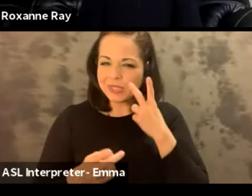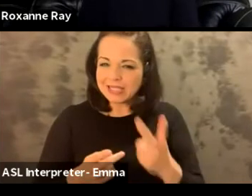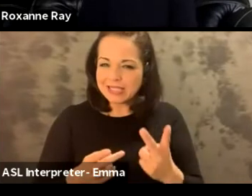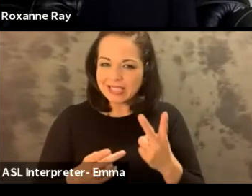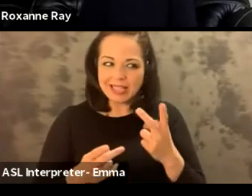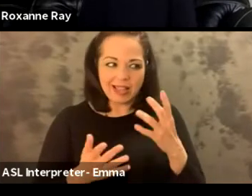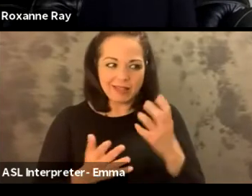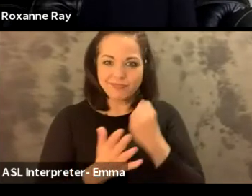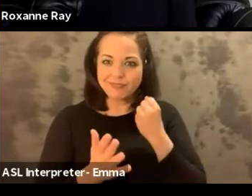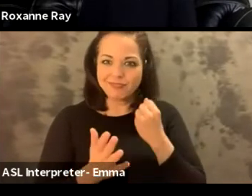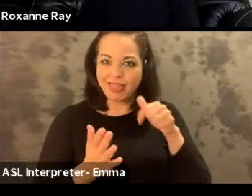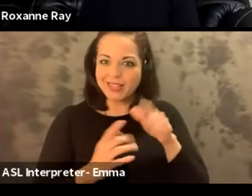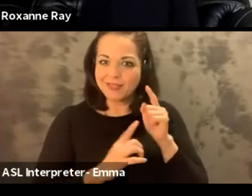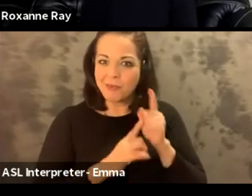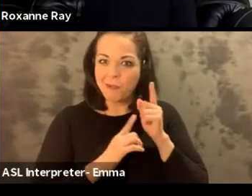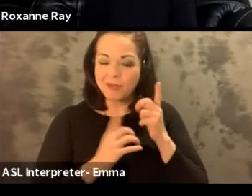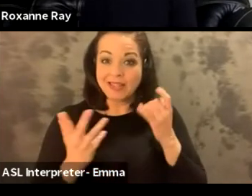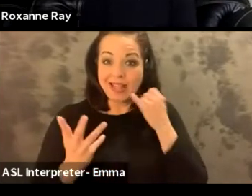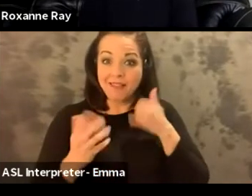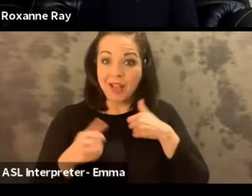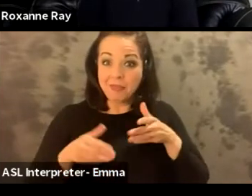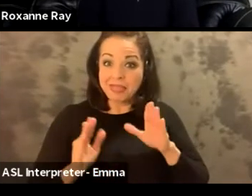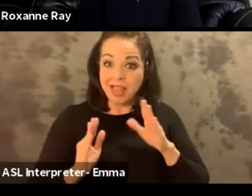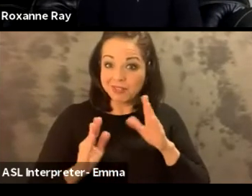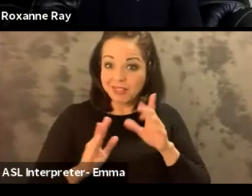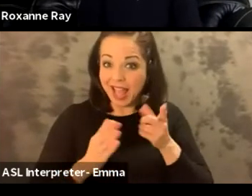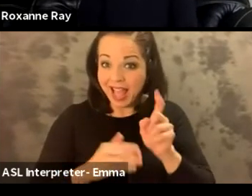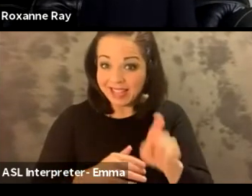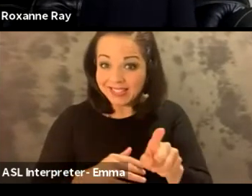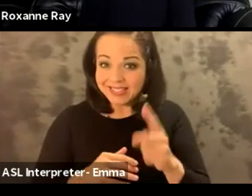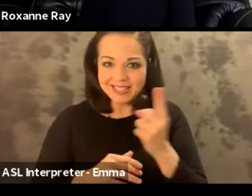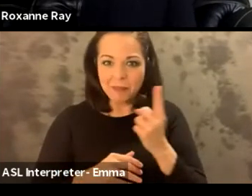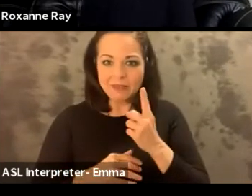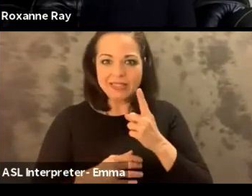moment, if I'm allowed to ask a question, it's in my blood.